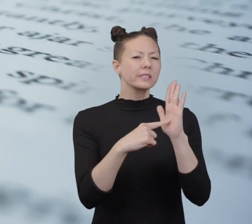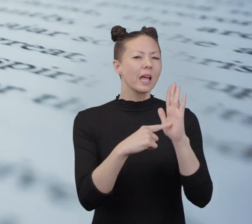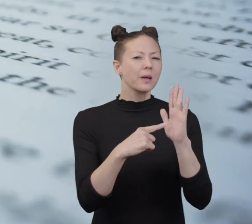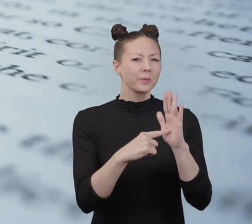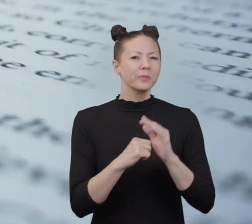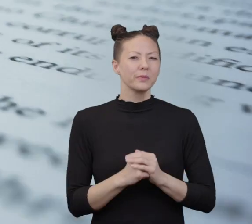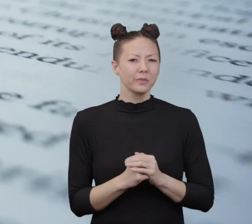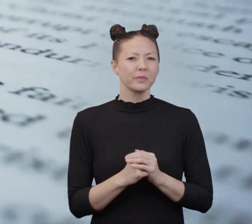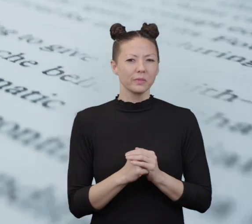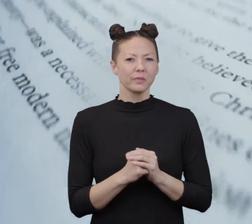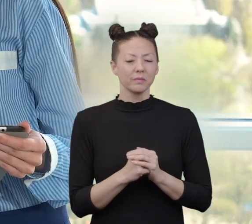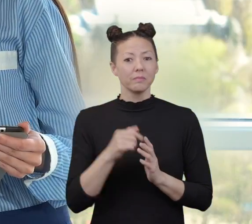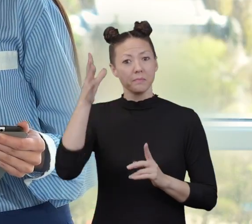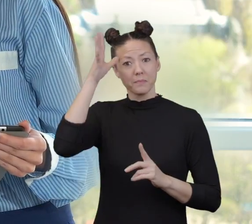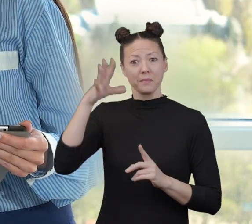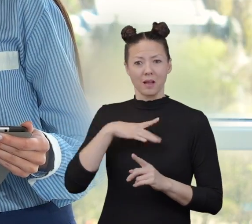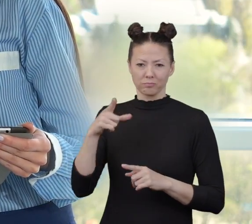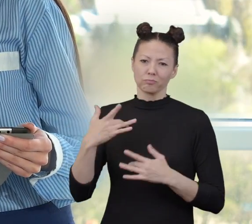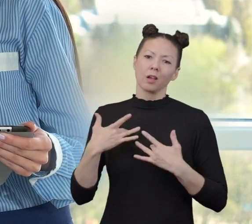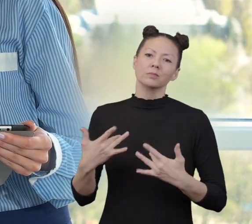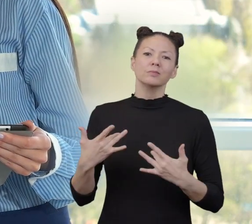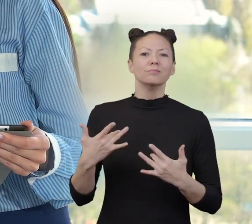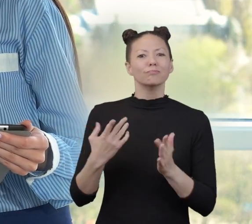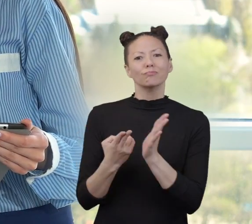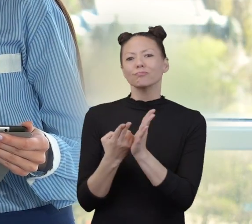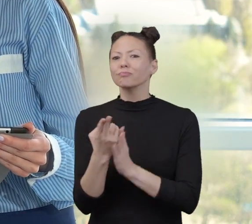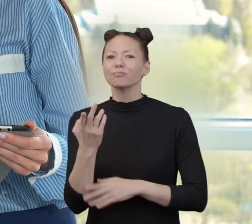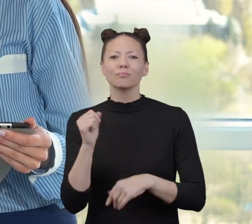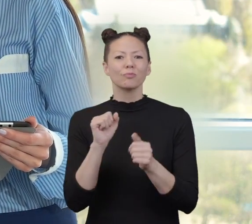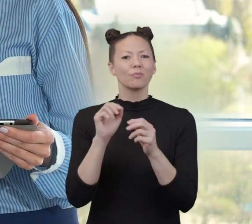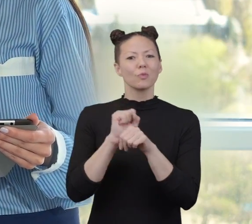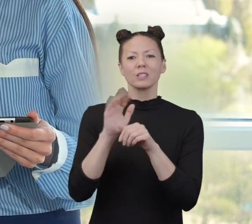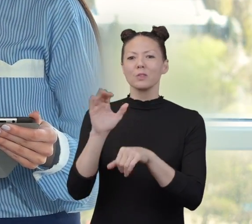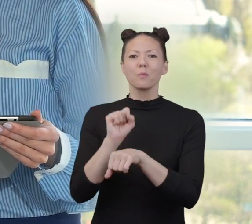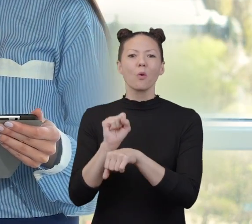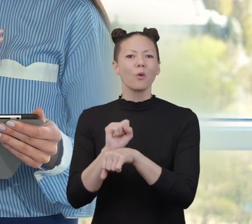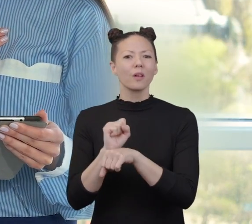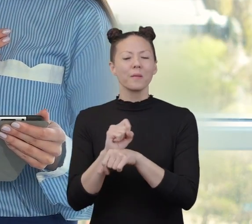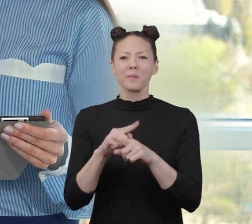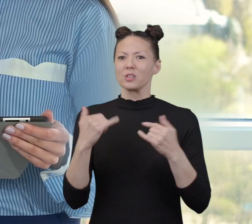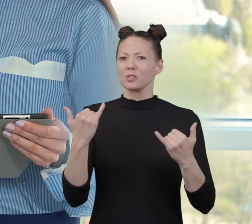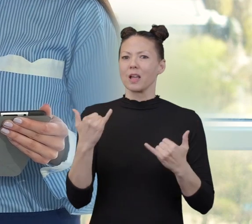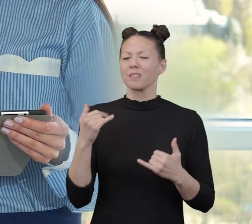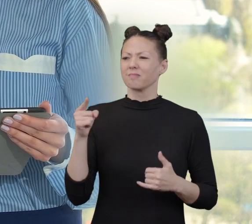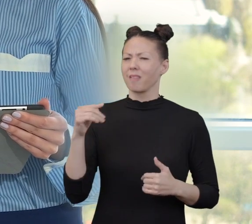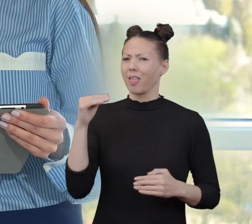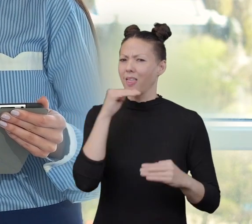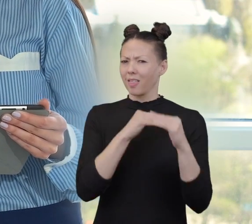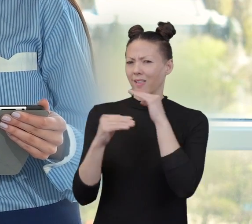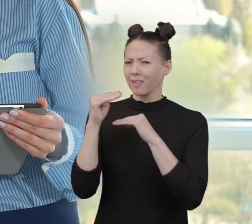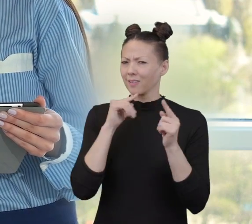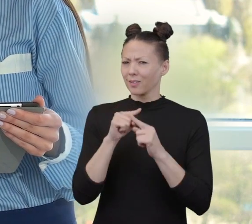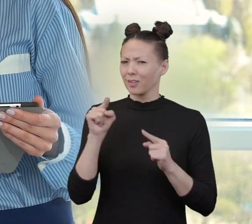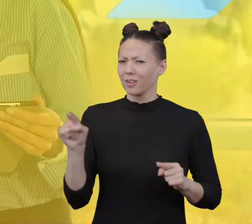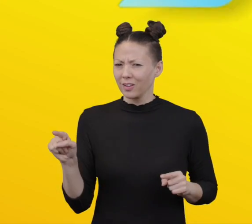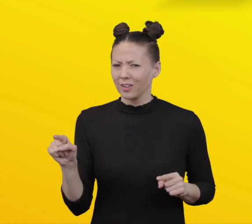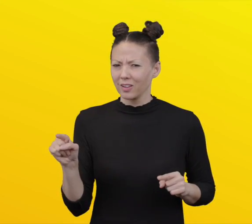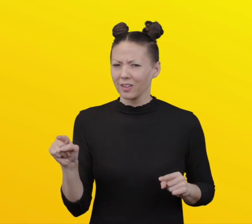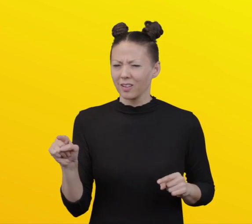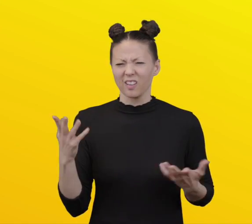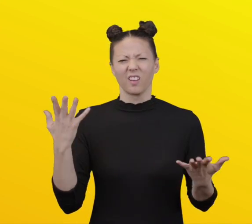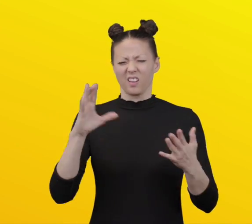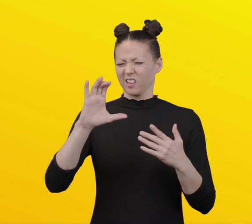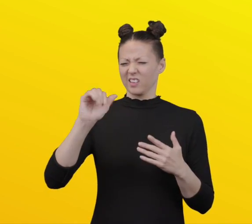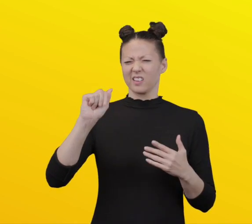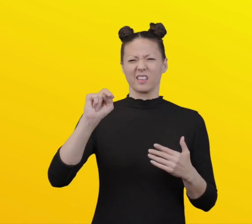example. The man was usually candid with his employee, but today he lied to her. What do you